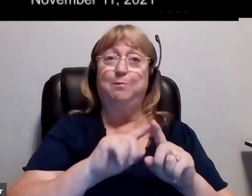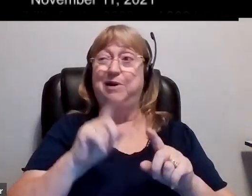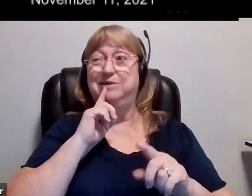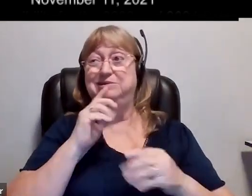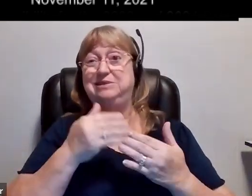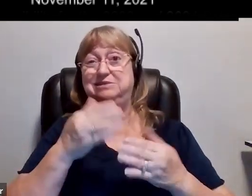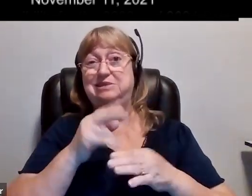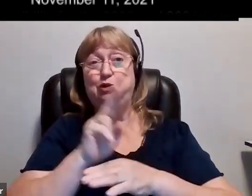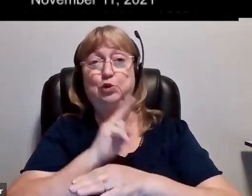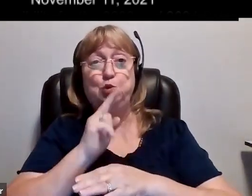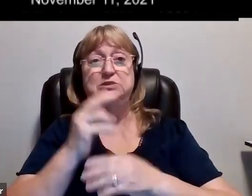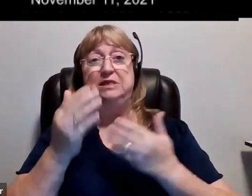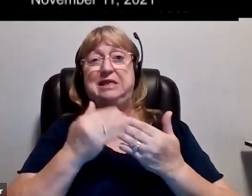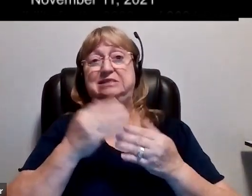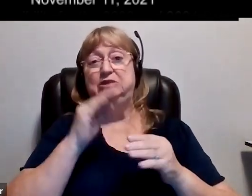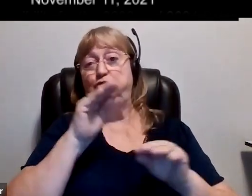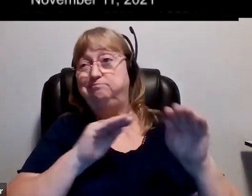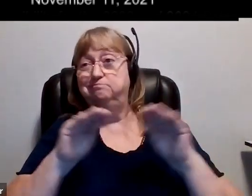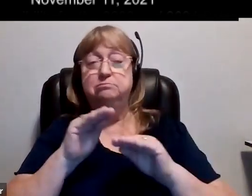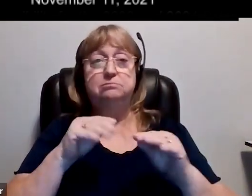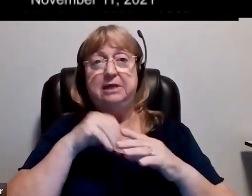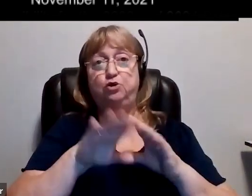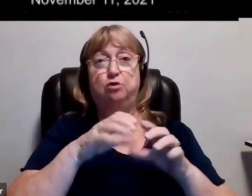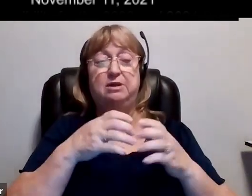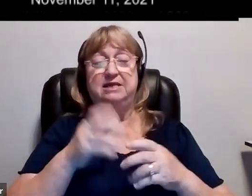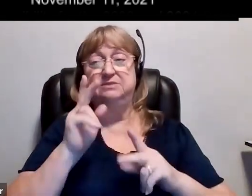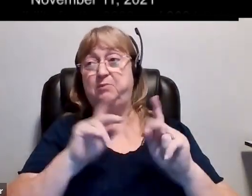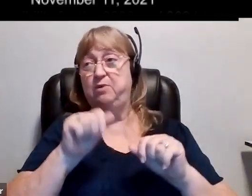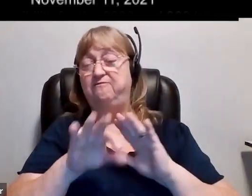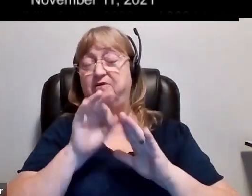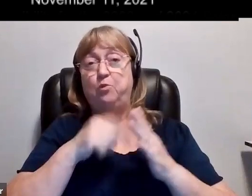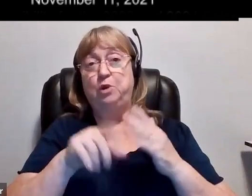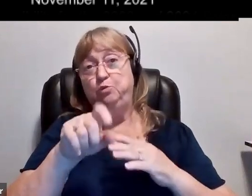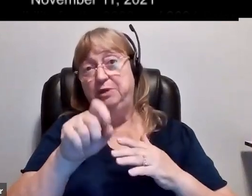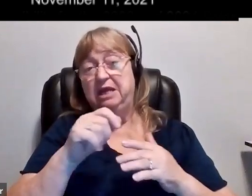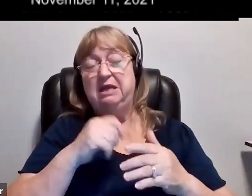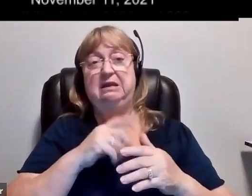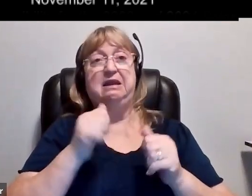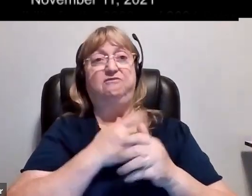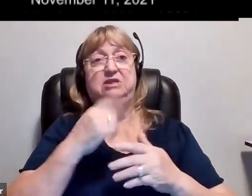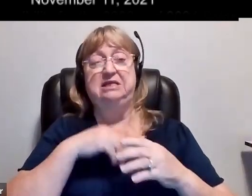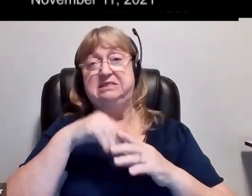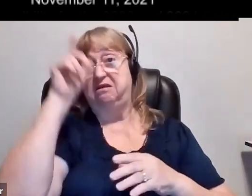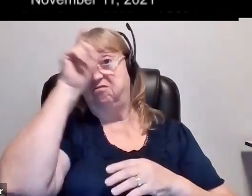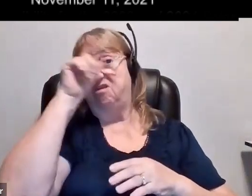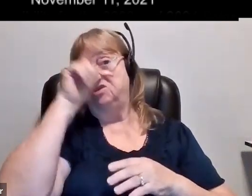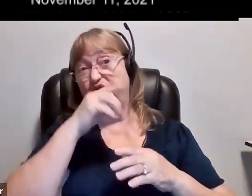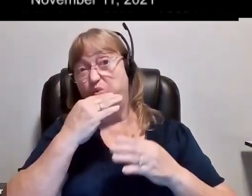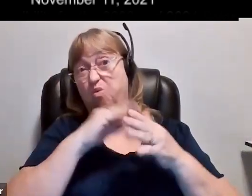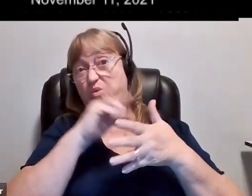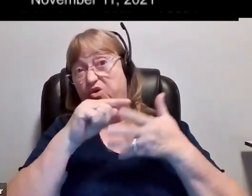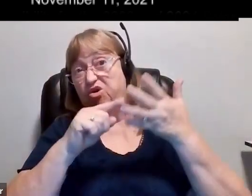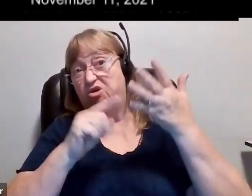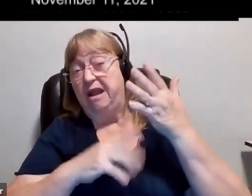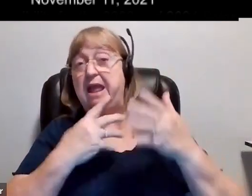and that it's easy to maneuver around in your class and people can find what they need and things are in logical order and so forth. And inclusive, that for